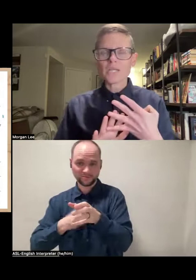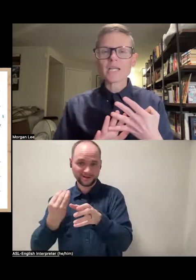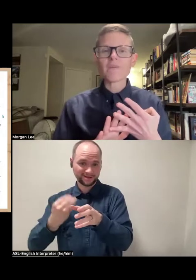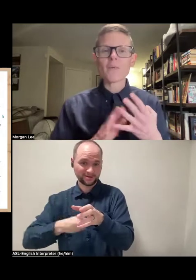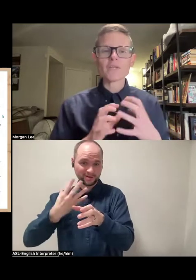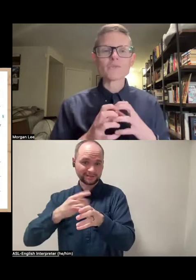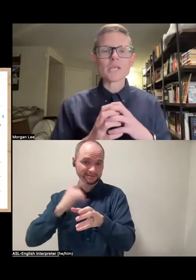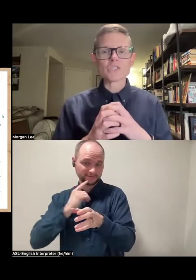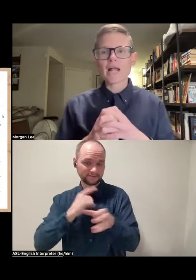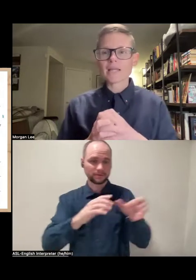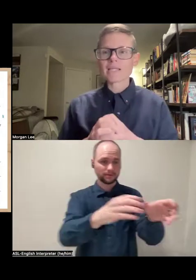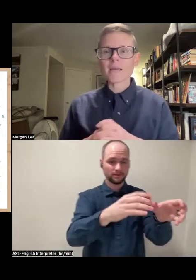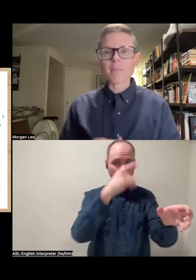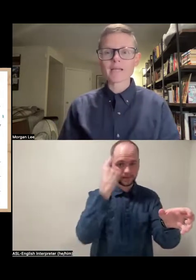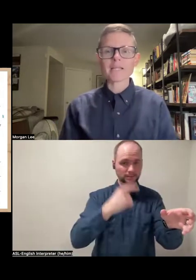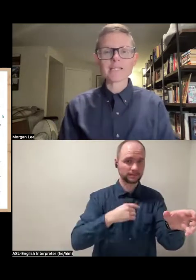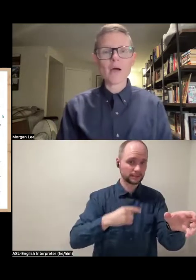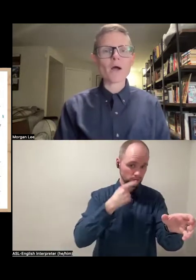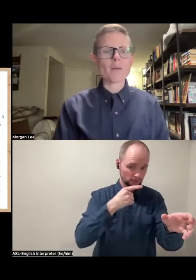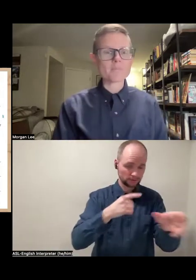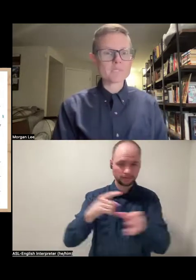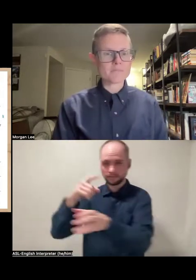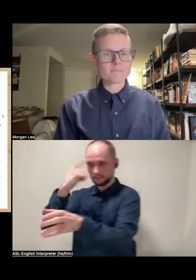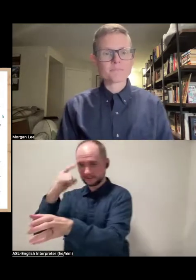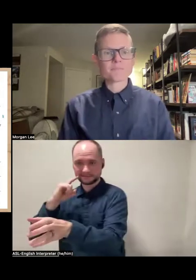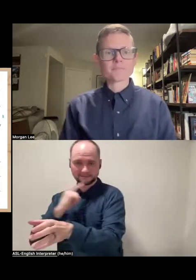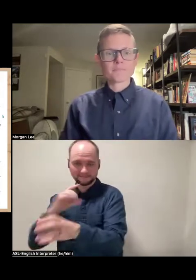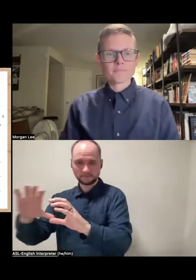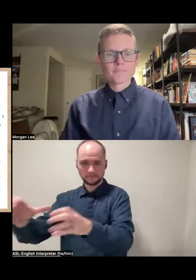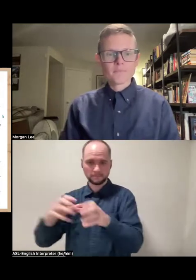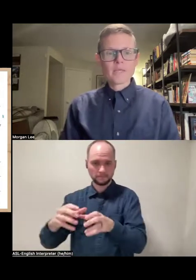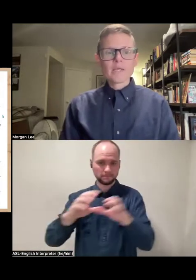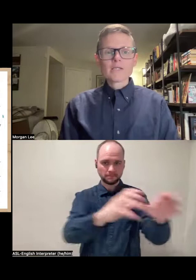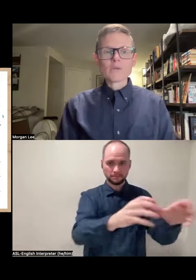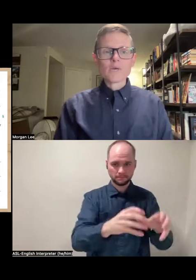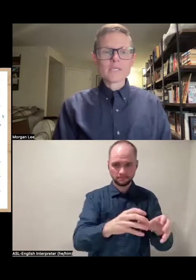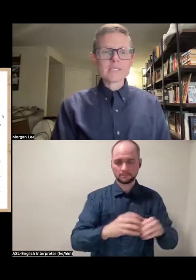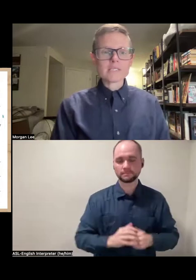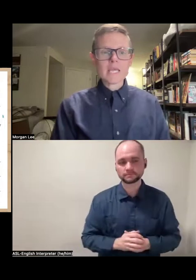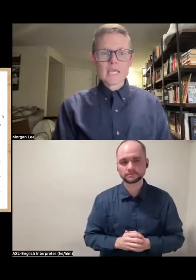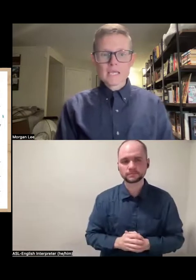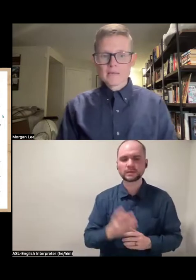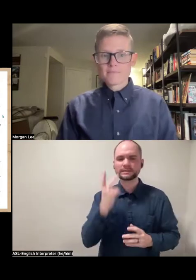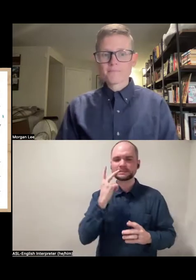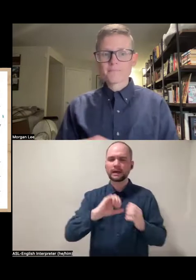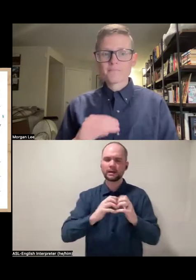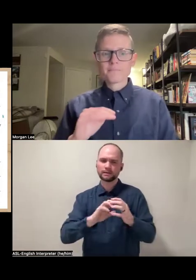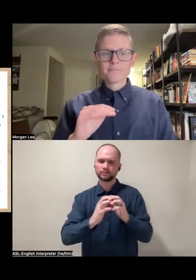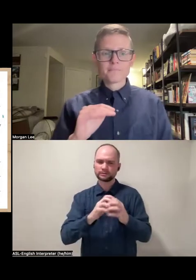better understanding of how intersectionality is impacting these outcomes. So you can see